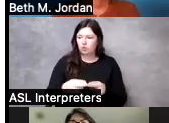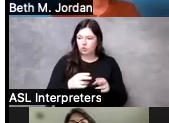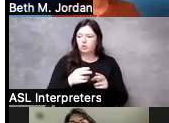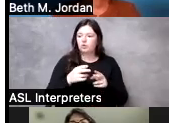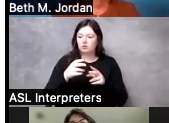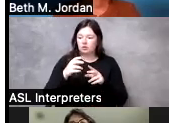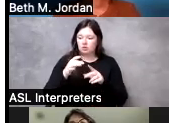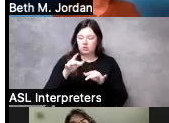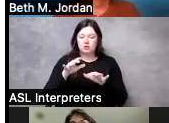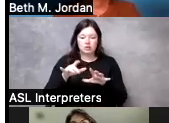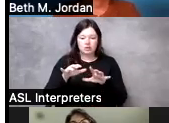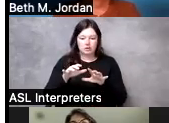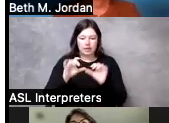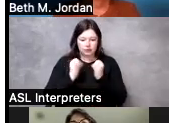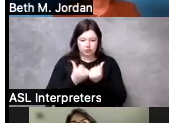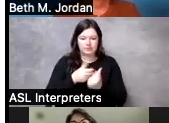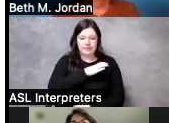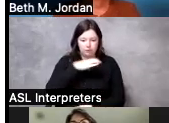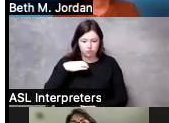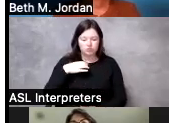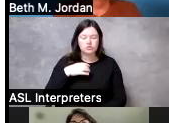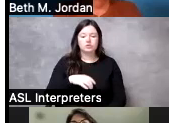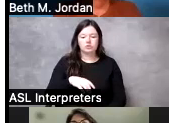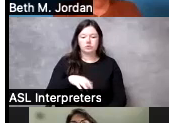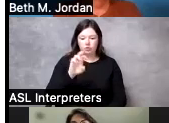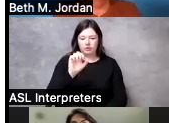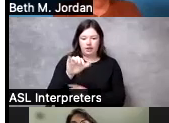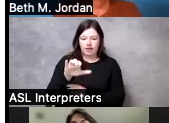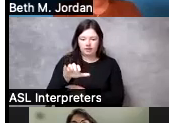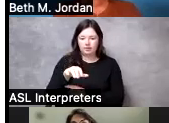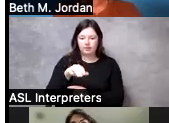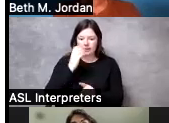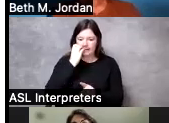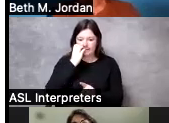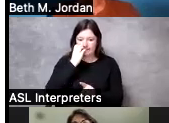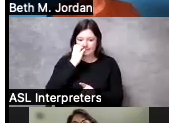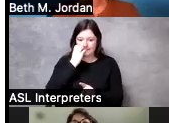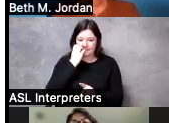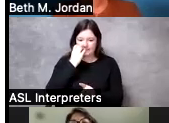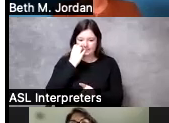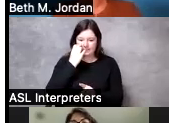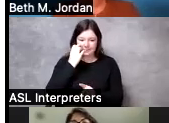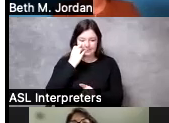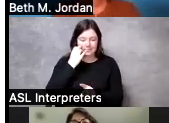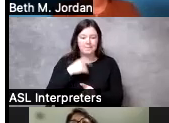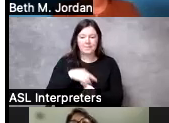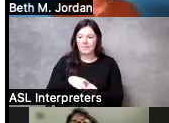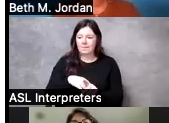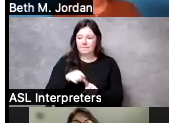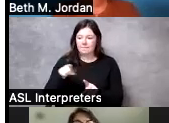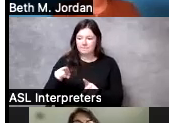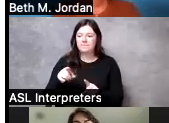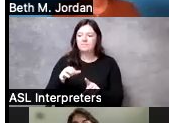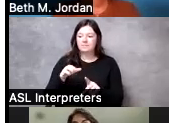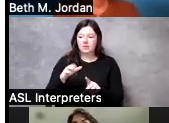So similar to its state counterpart, the regional interagency council structure mirrors state required membership, but also allows